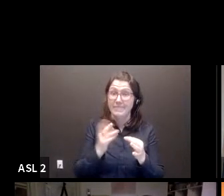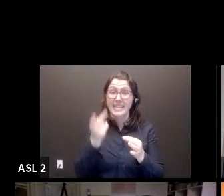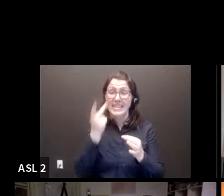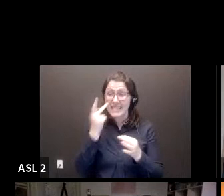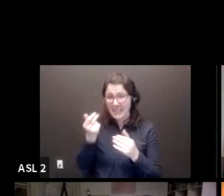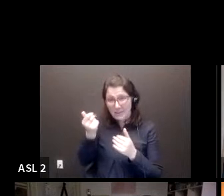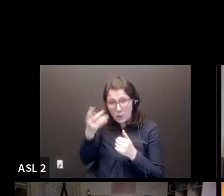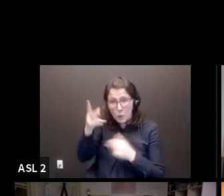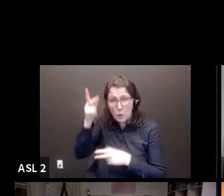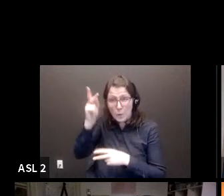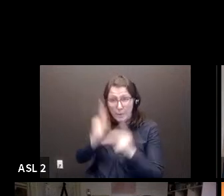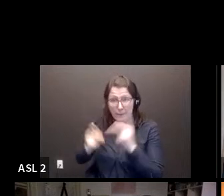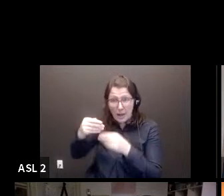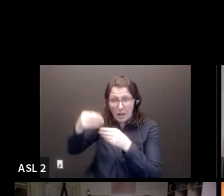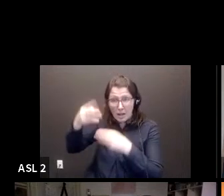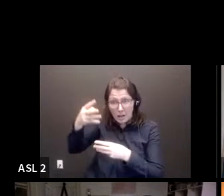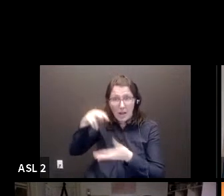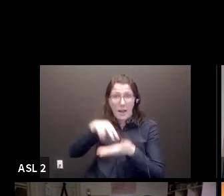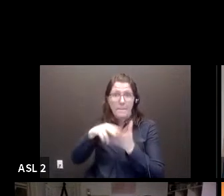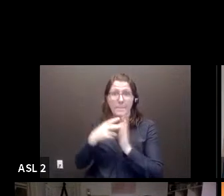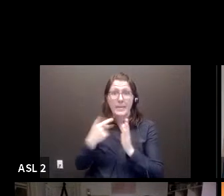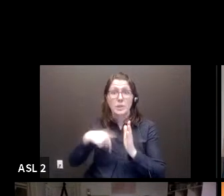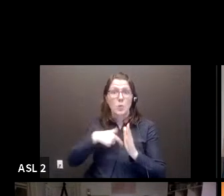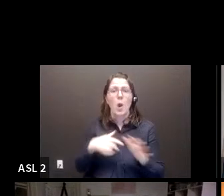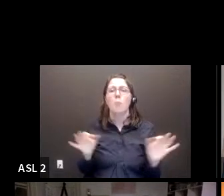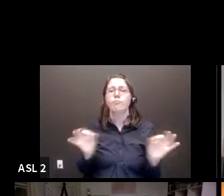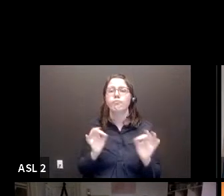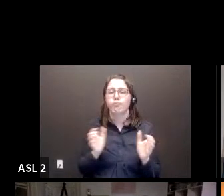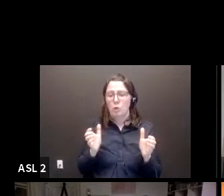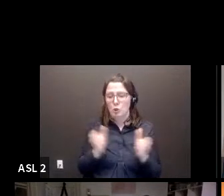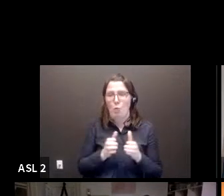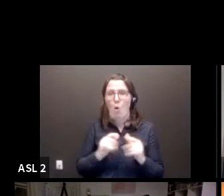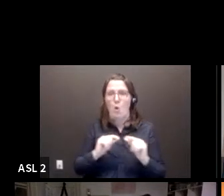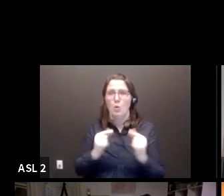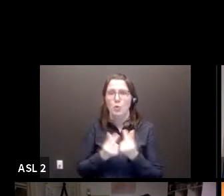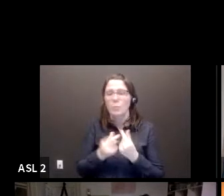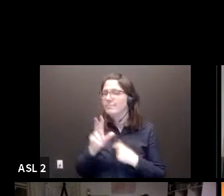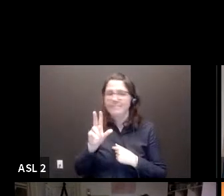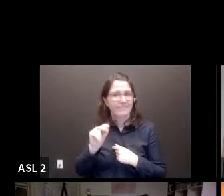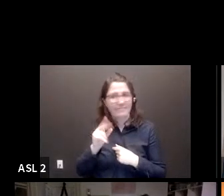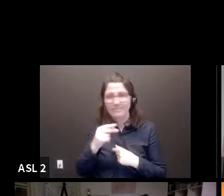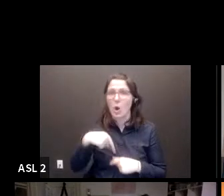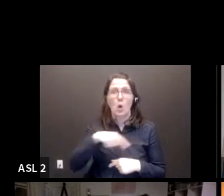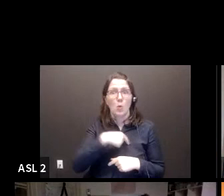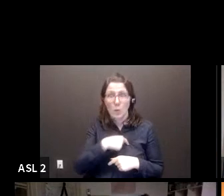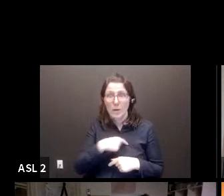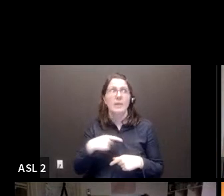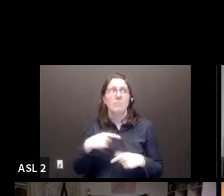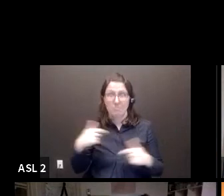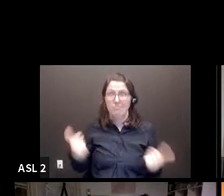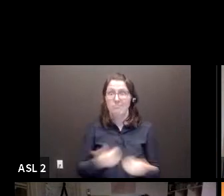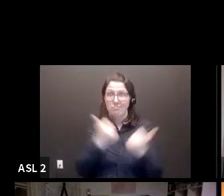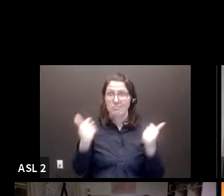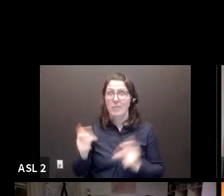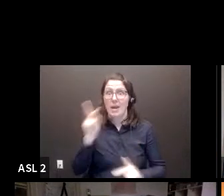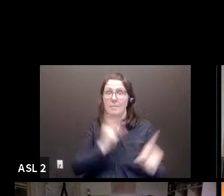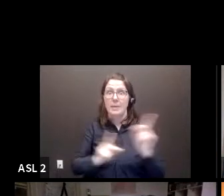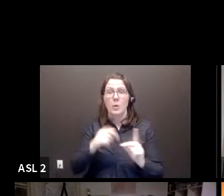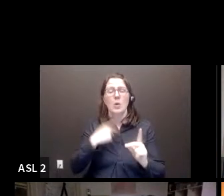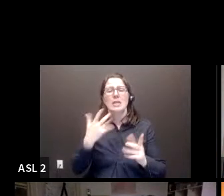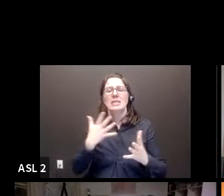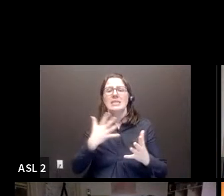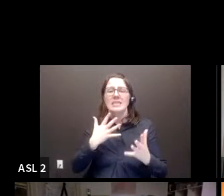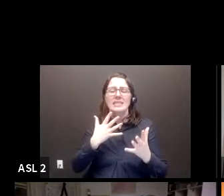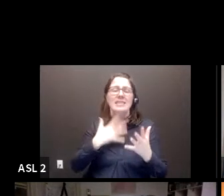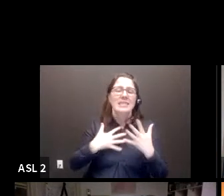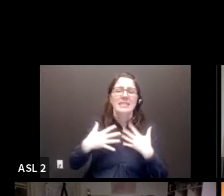minority in fact we are the majority that continue to do this work that is often under recognized under resourced and underfunded the reality is that we are starving especially many of us